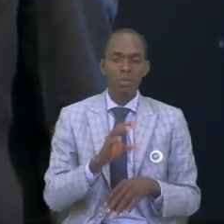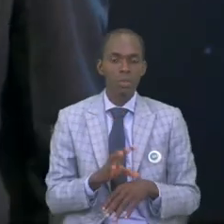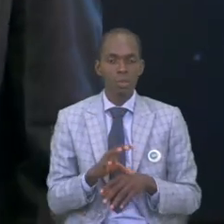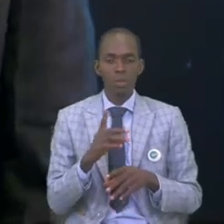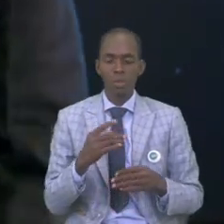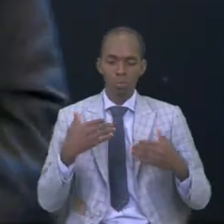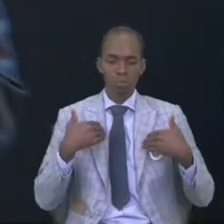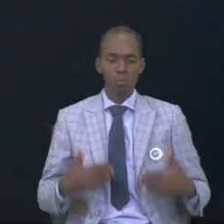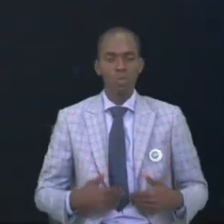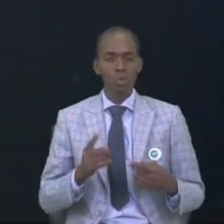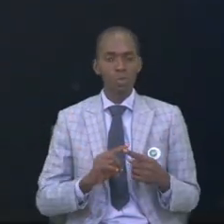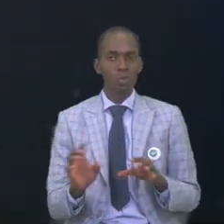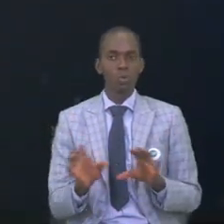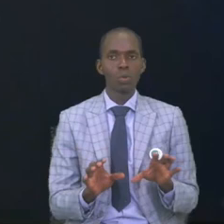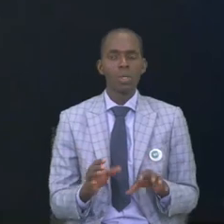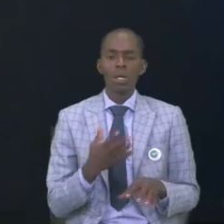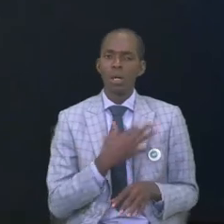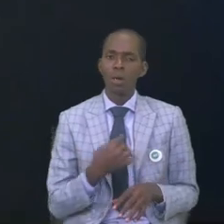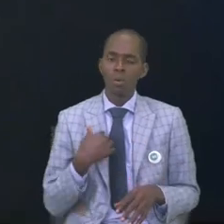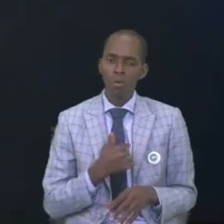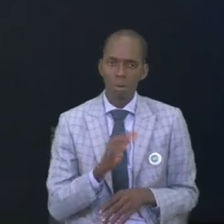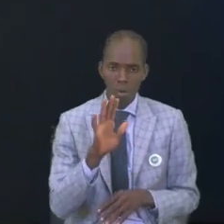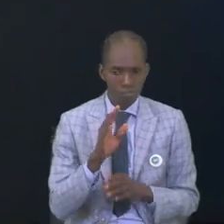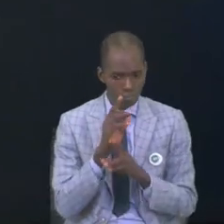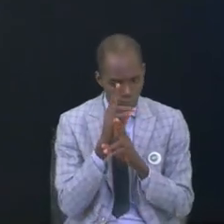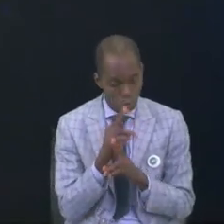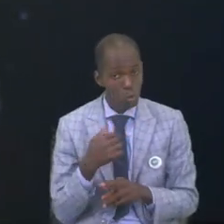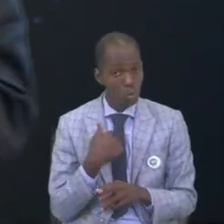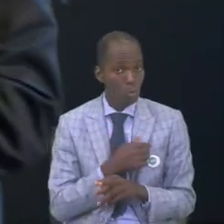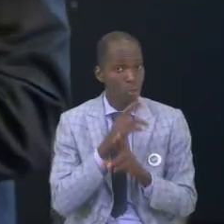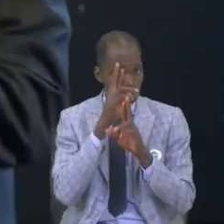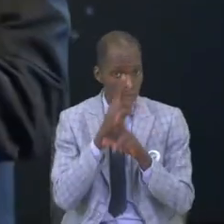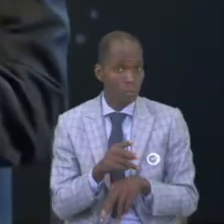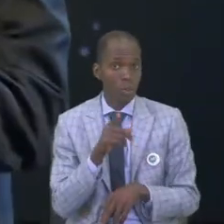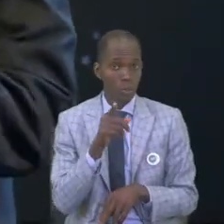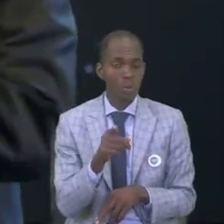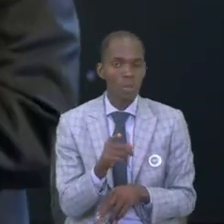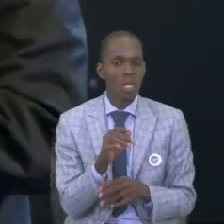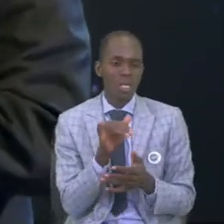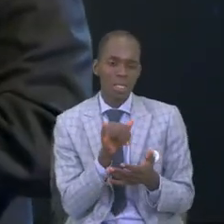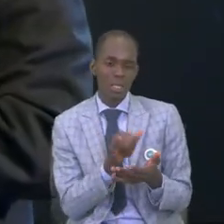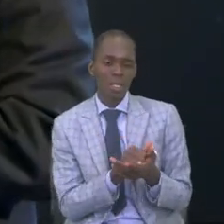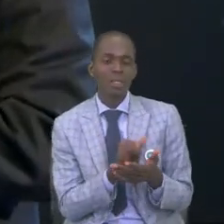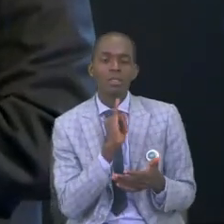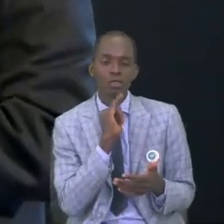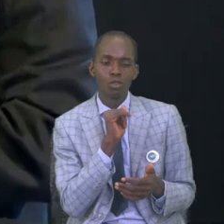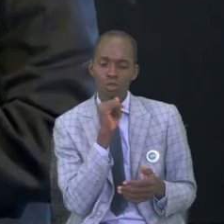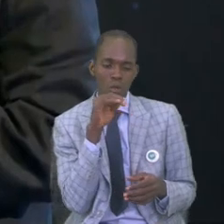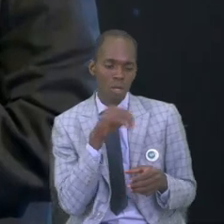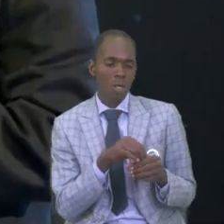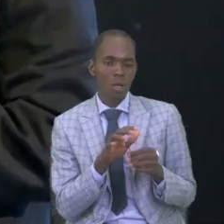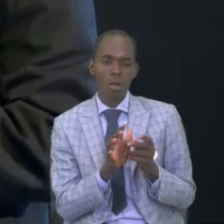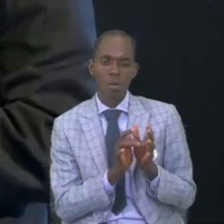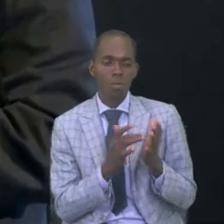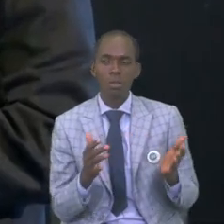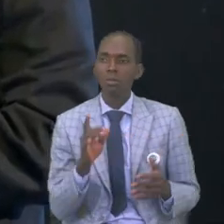do, and I will say, sir, with all due respect, that is not in the Bible, and says,